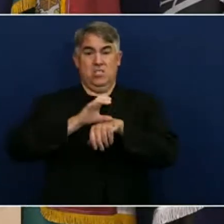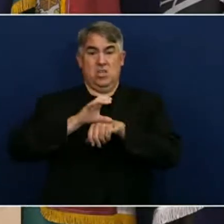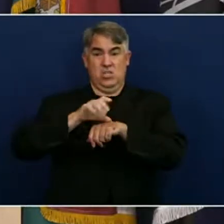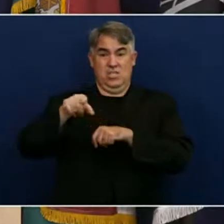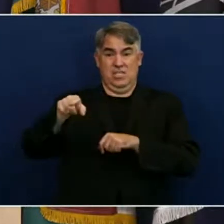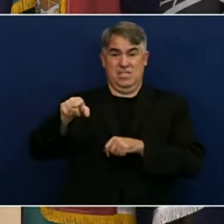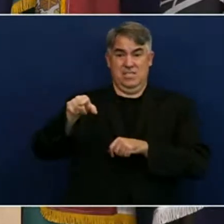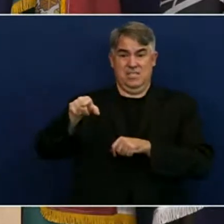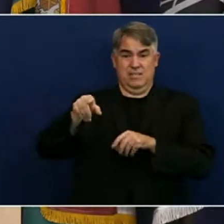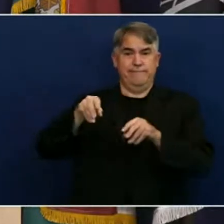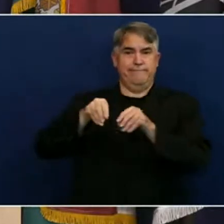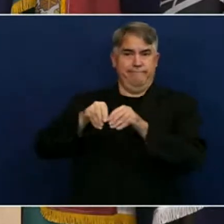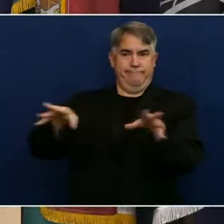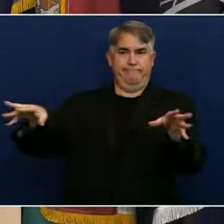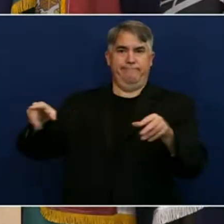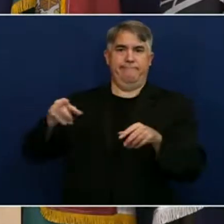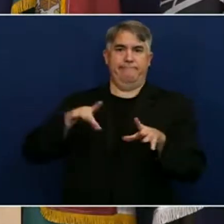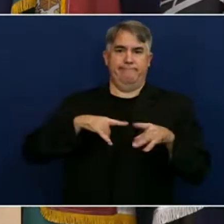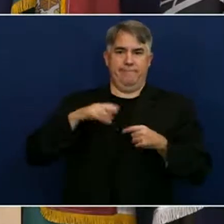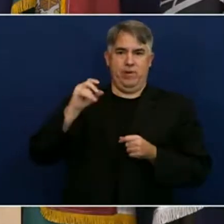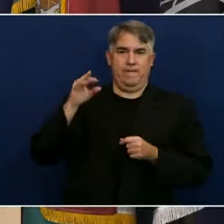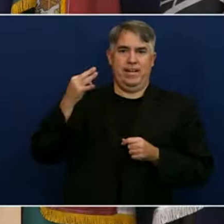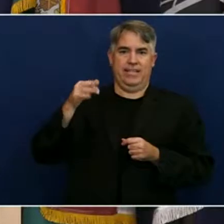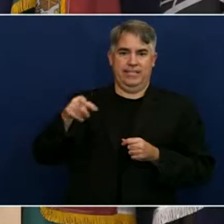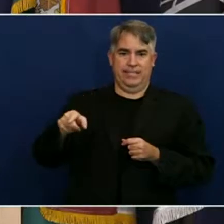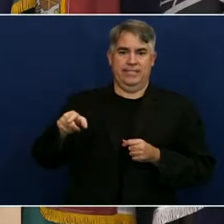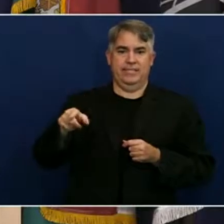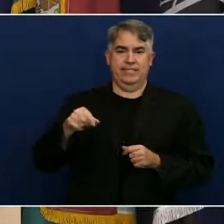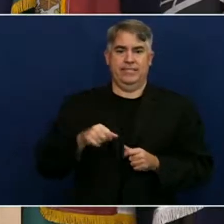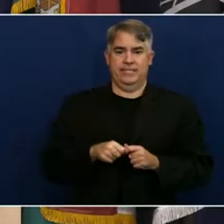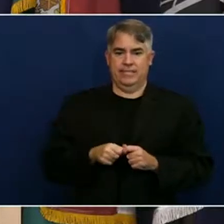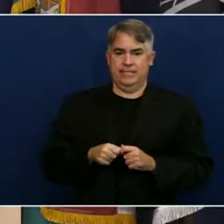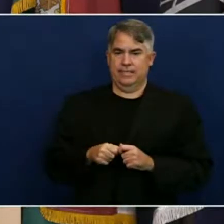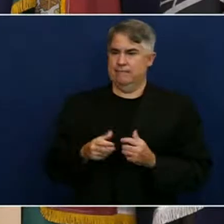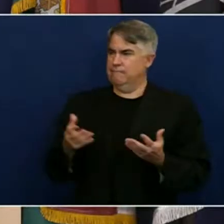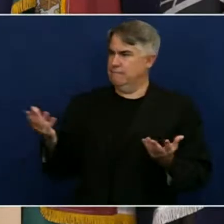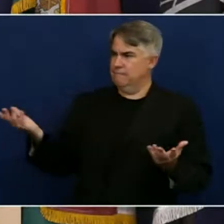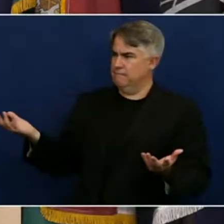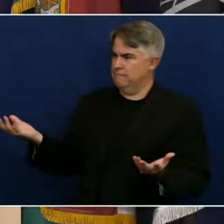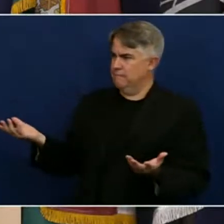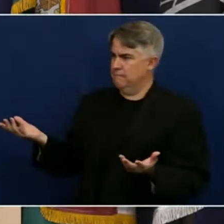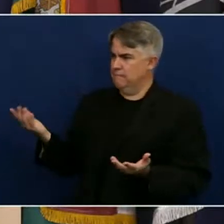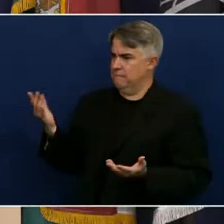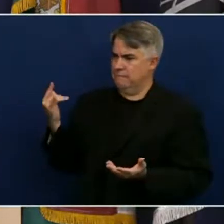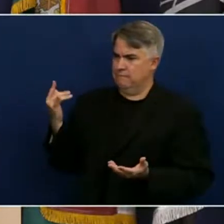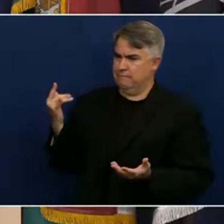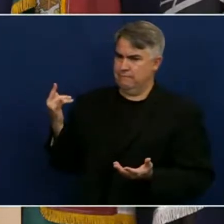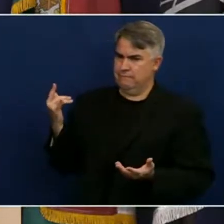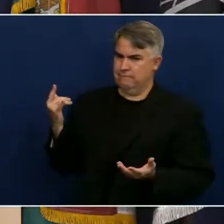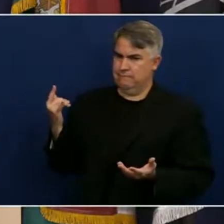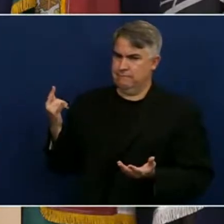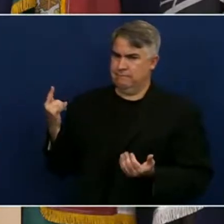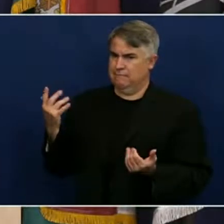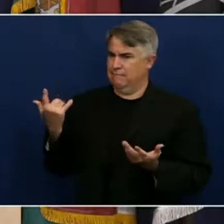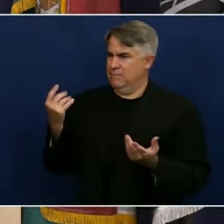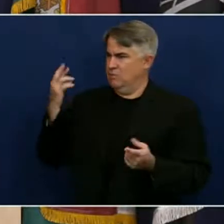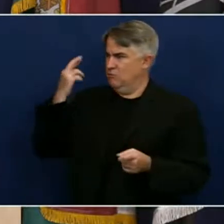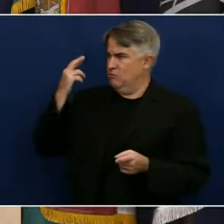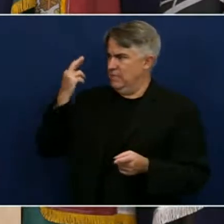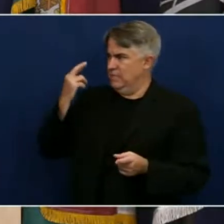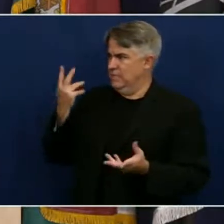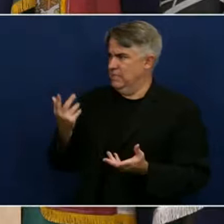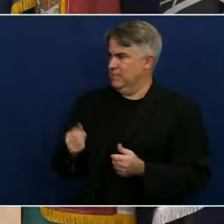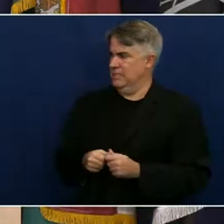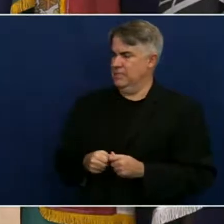that they've experienced. What are some of the activities in the places where you're seeing outbreaks? What are the